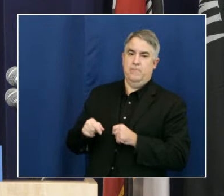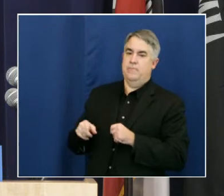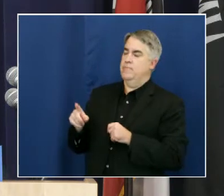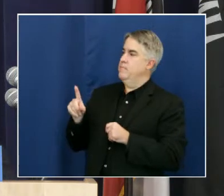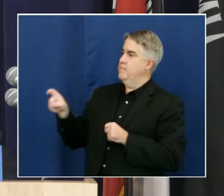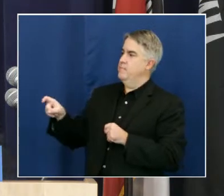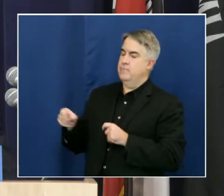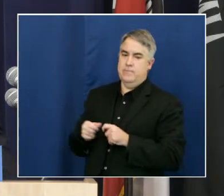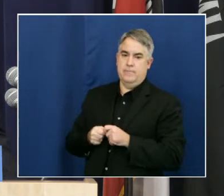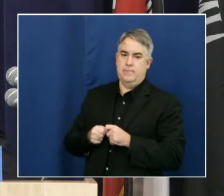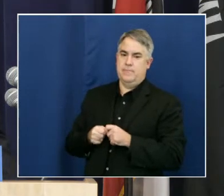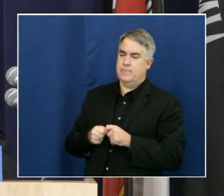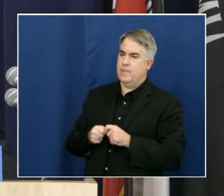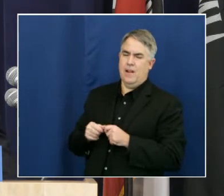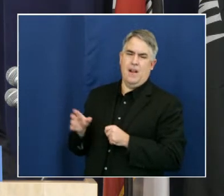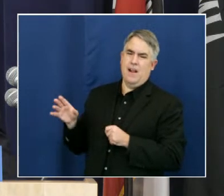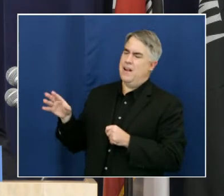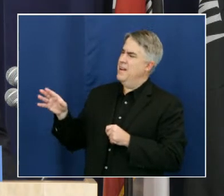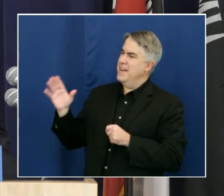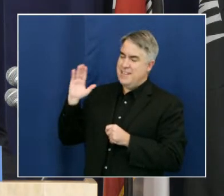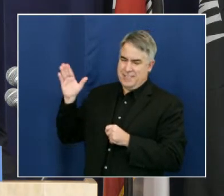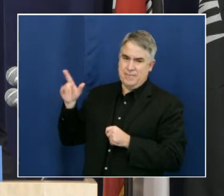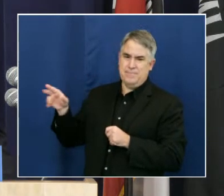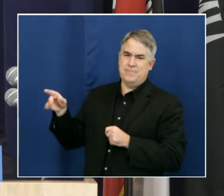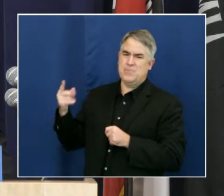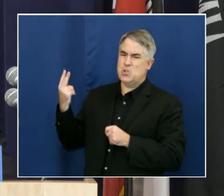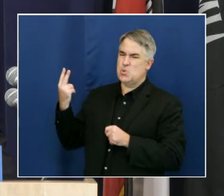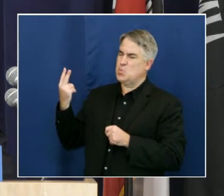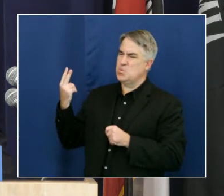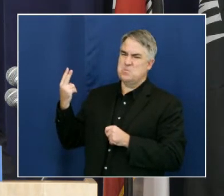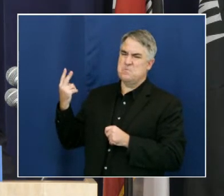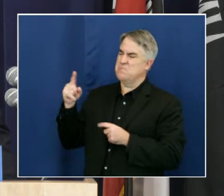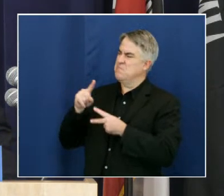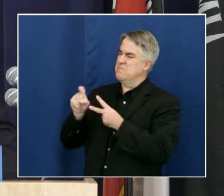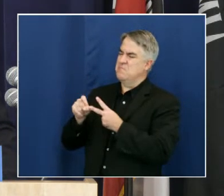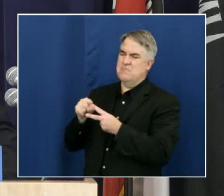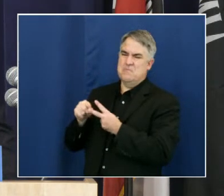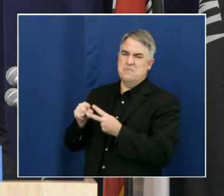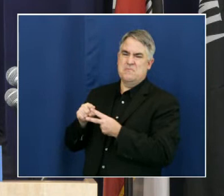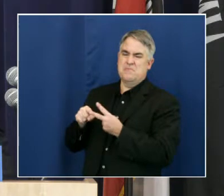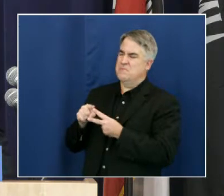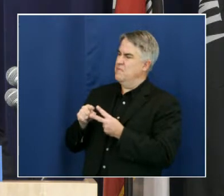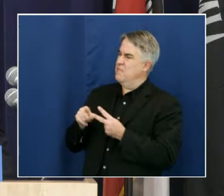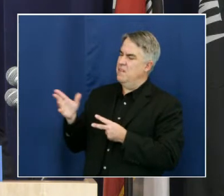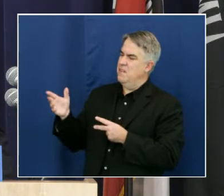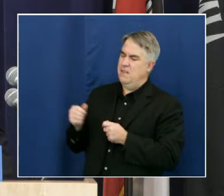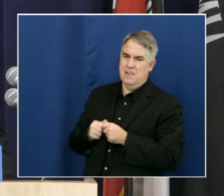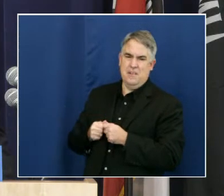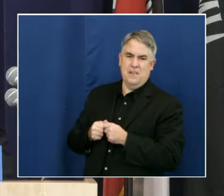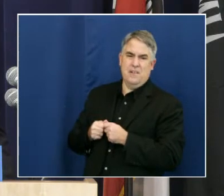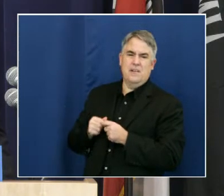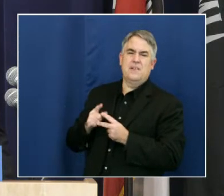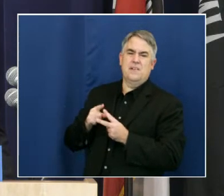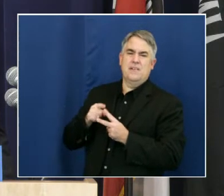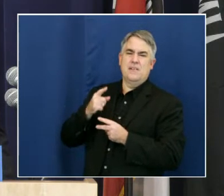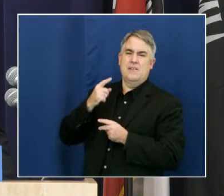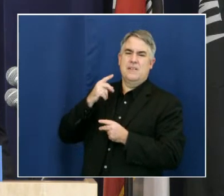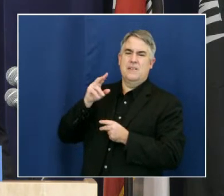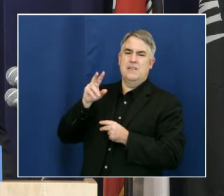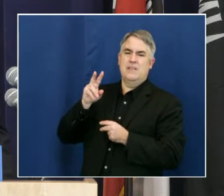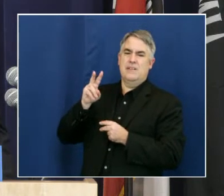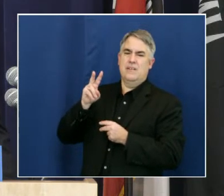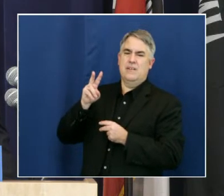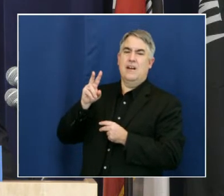this call. I just got two quick ones. First, we just heard from Supervisor Vargas that we are following